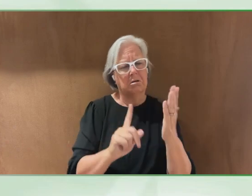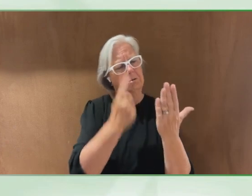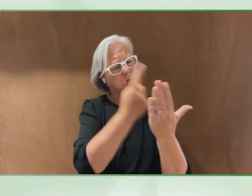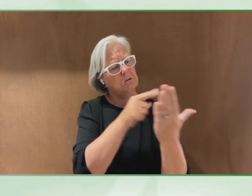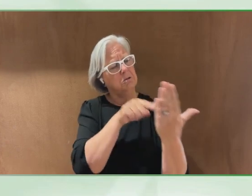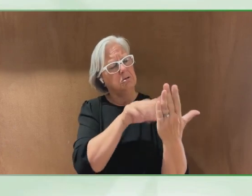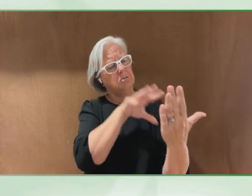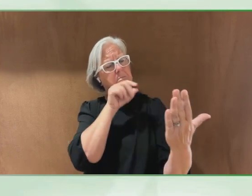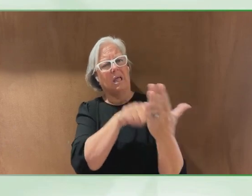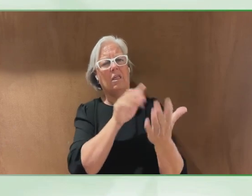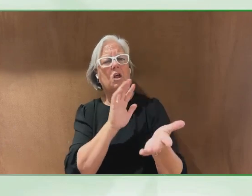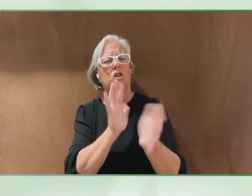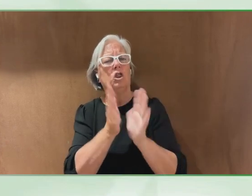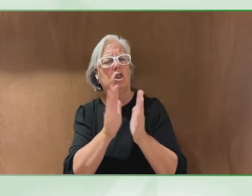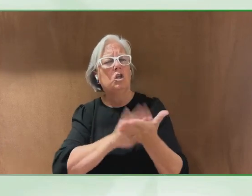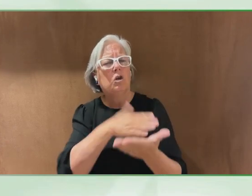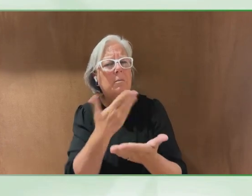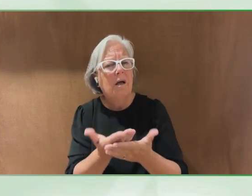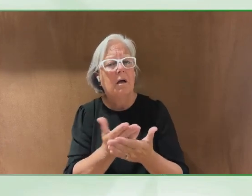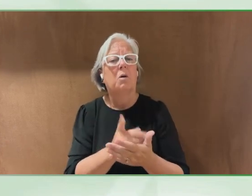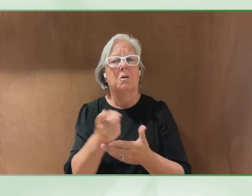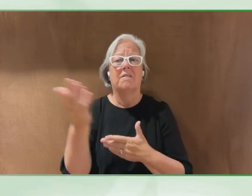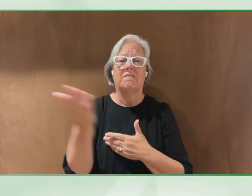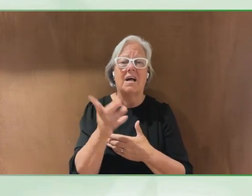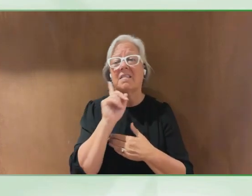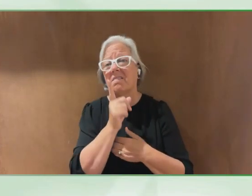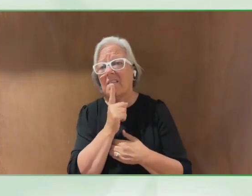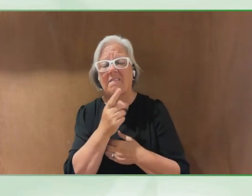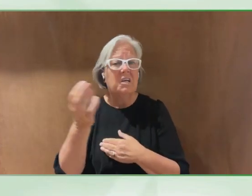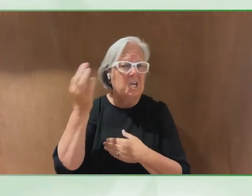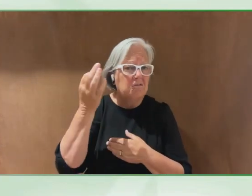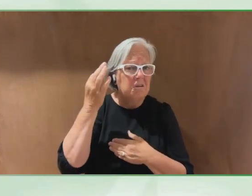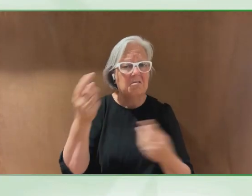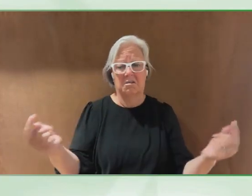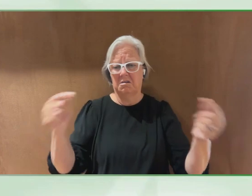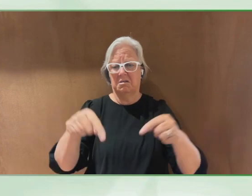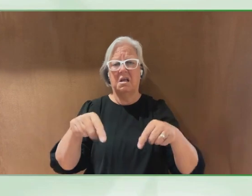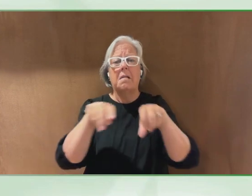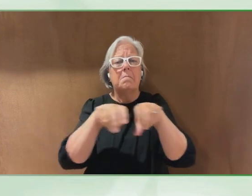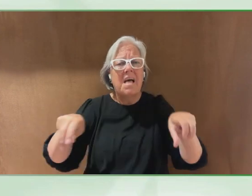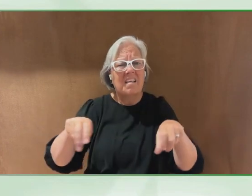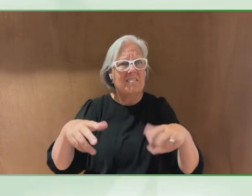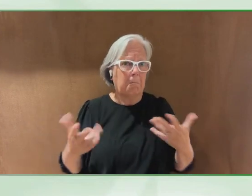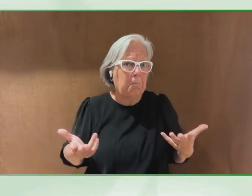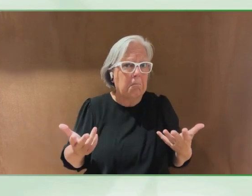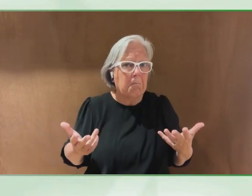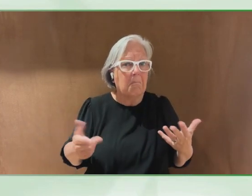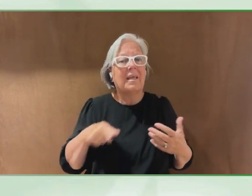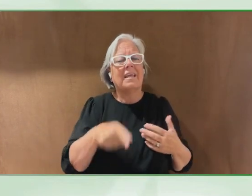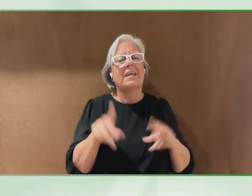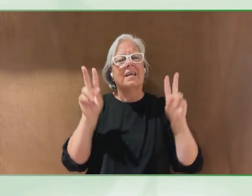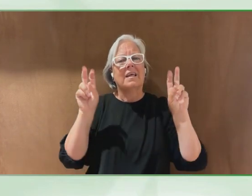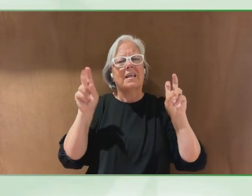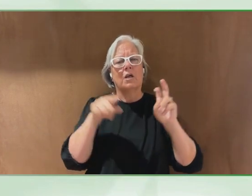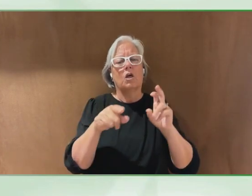inviting deaf and hard of hearing people to apply or to be part of panels. It's really about representation, and I think